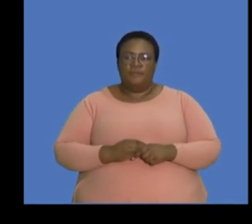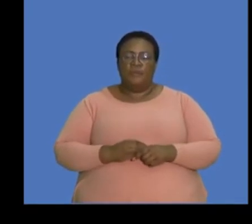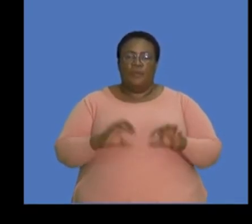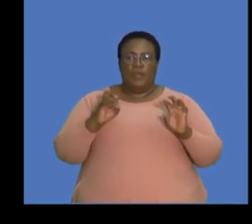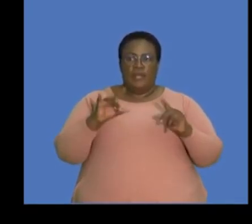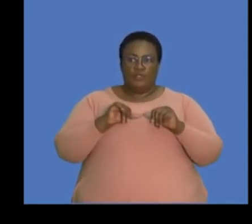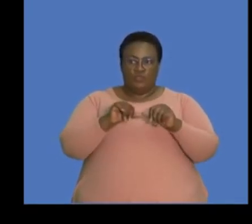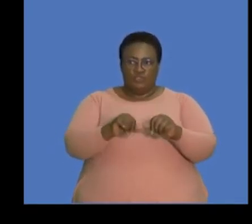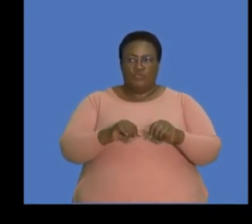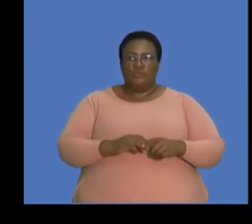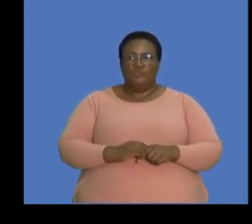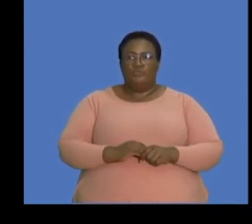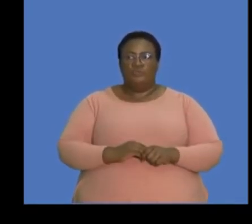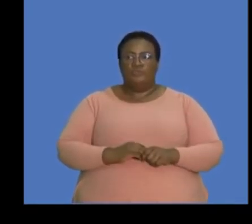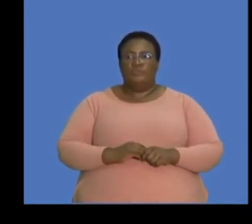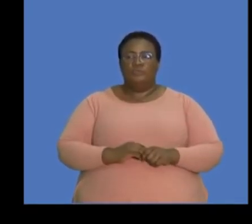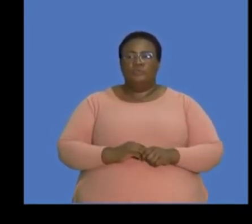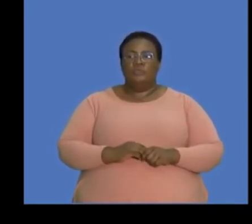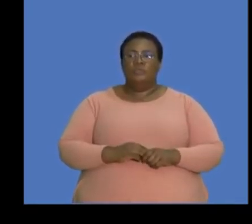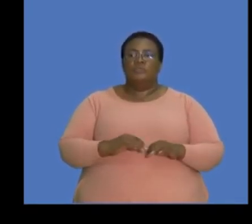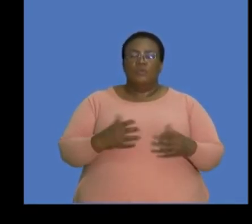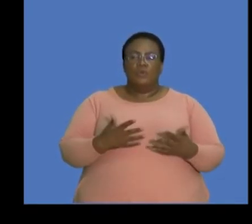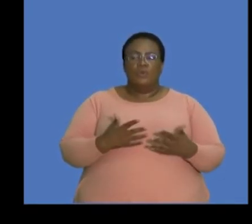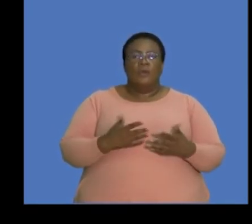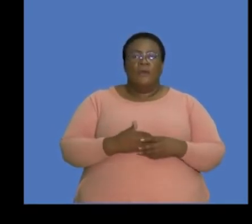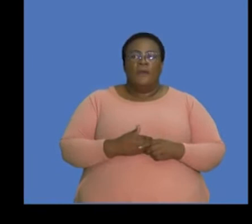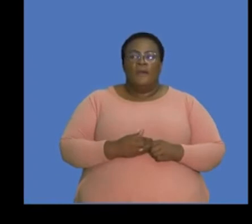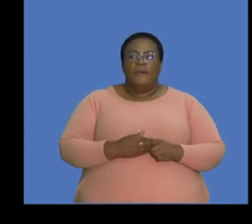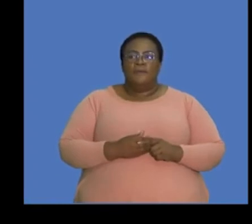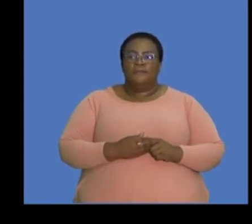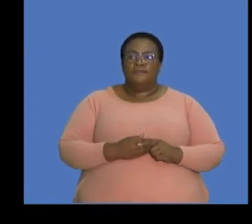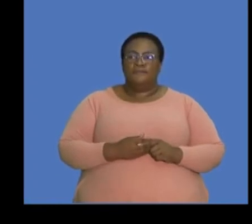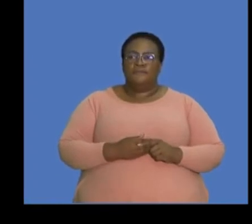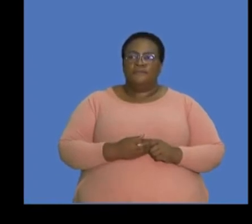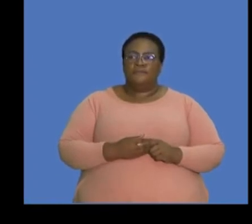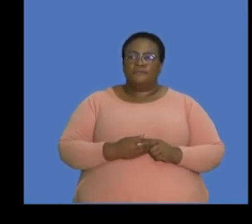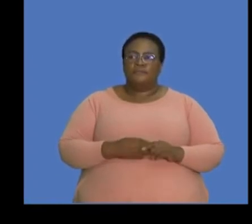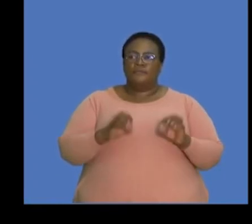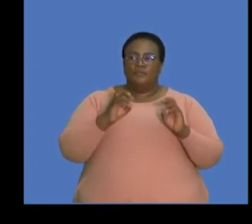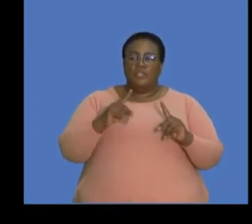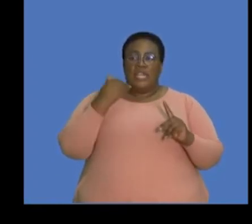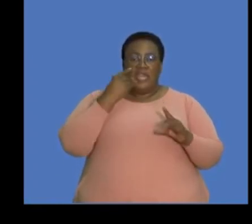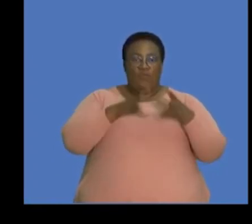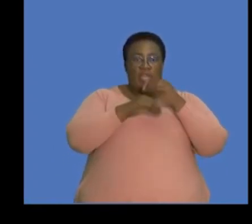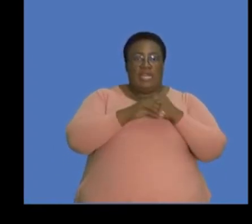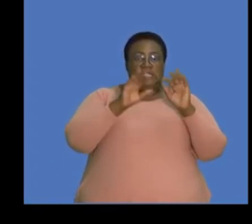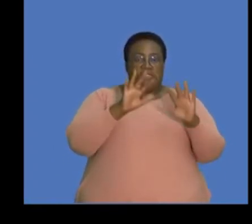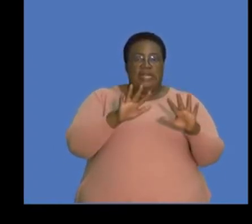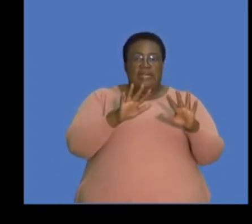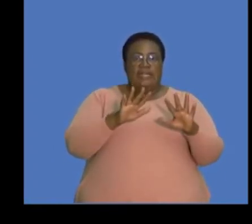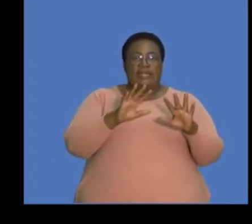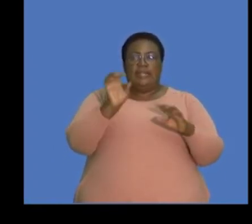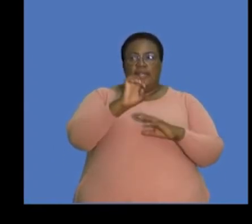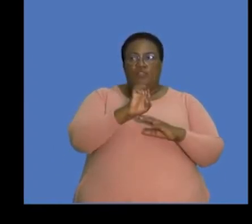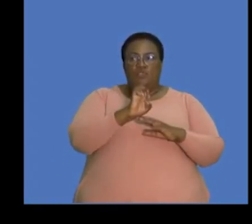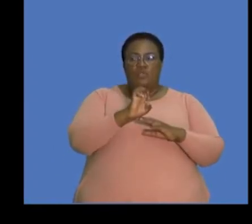our predictions. Right. Now, what is the magnitude of charge if 10 electrons are added? Okay. Now, if we add 10 electrons,